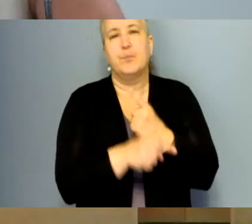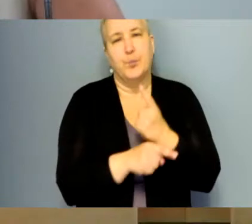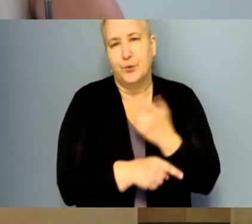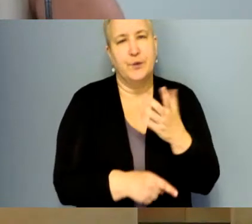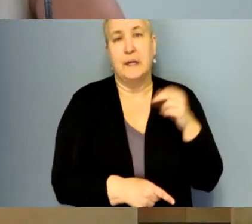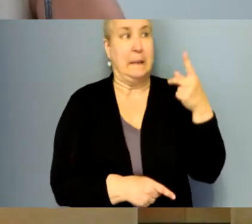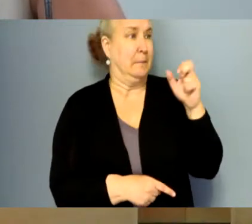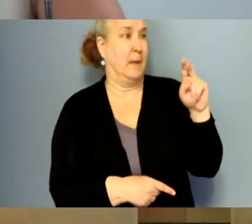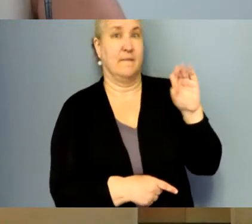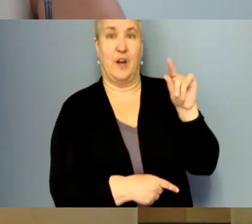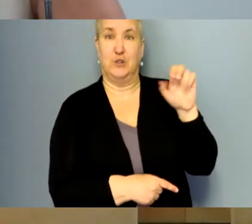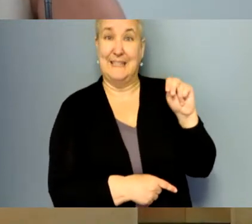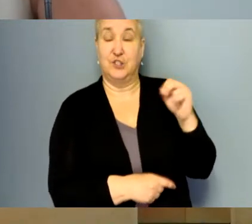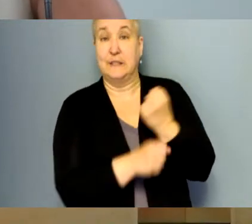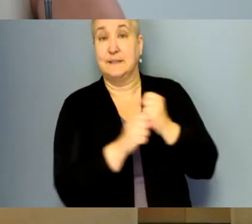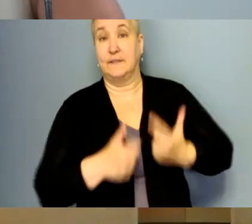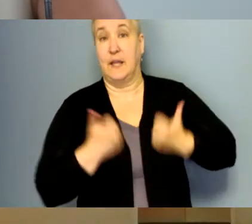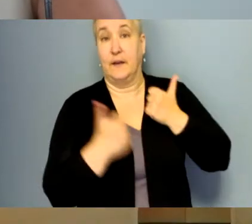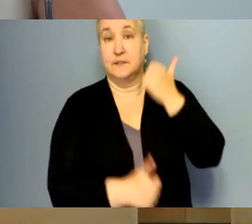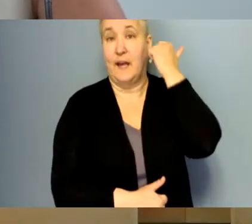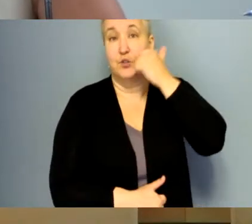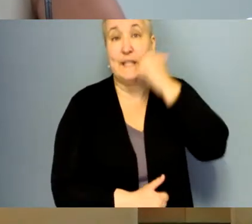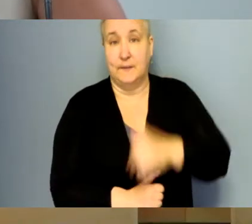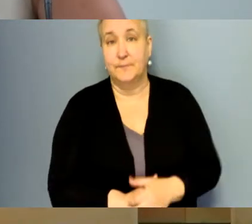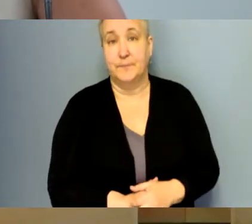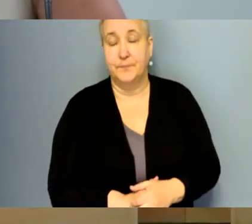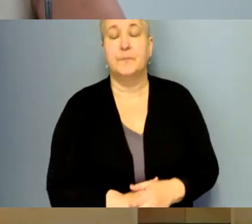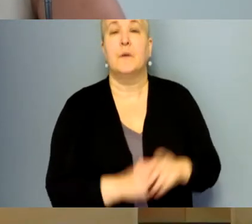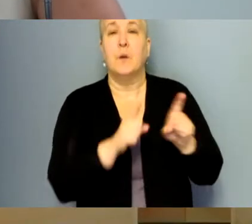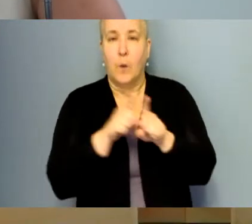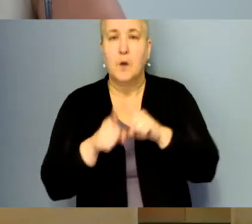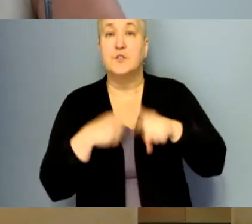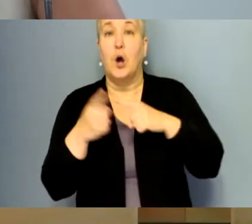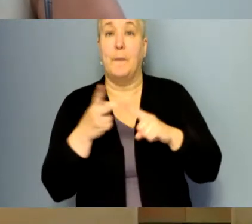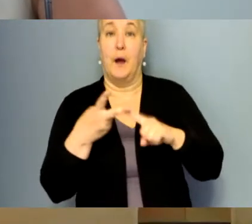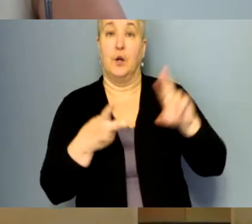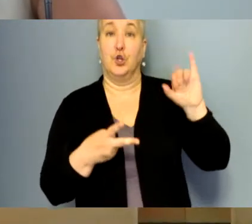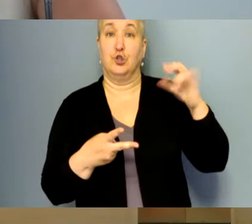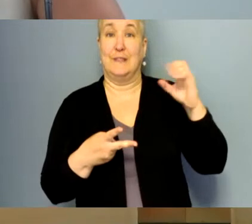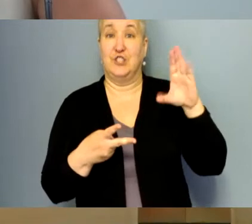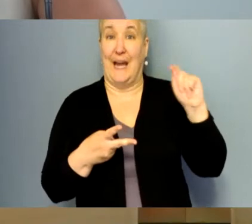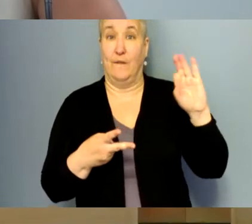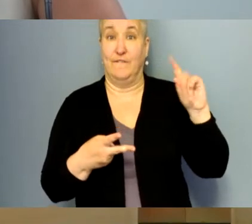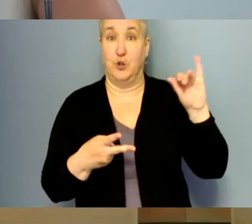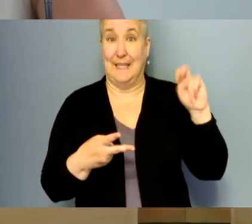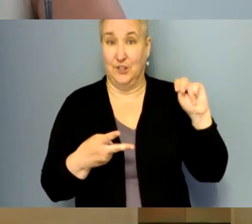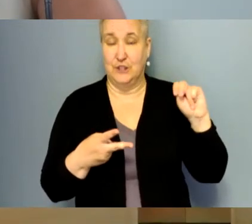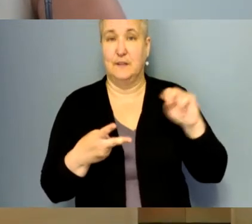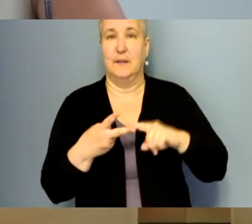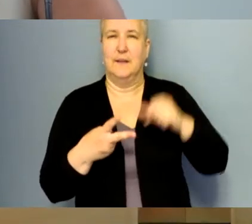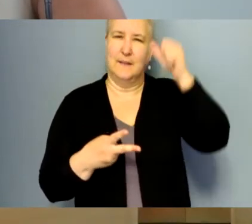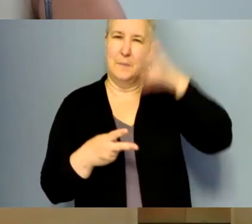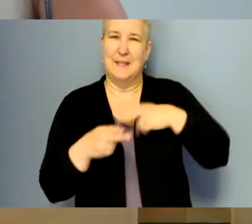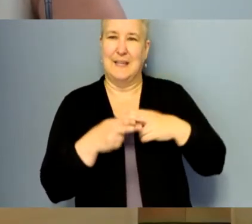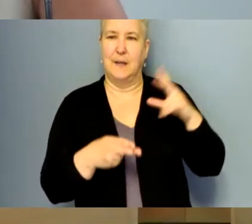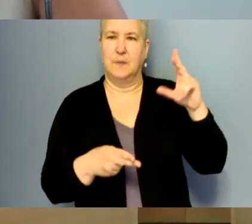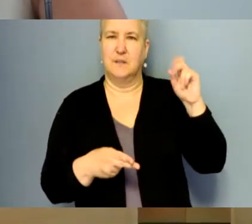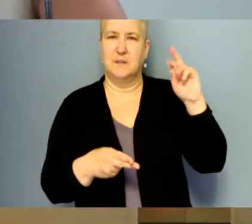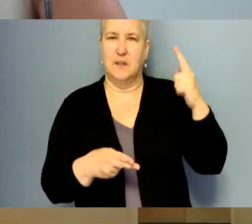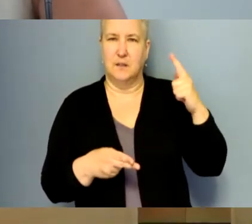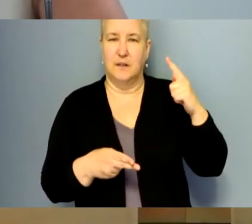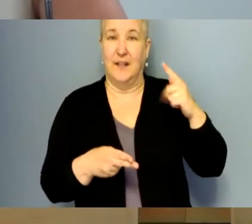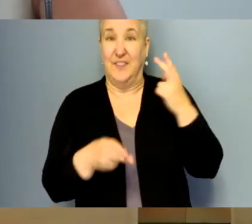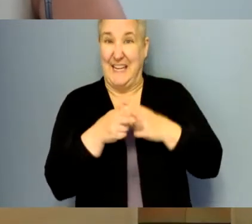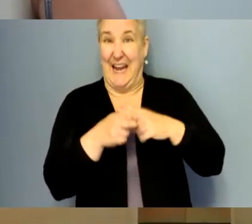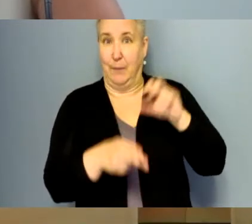Penn Foundation saves lives every day. And also about Reach Out Foundation, and the man named Doug's name was put